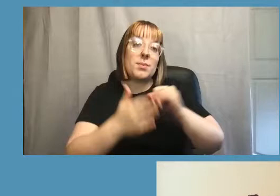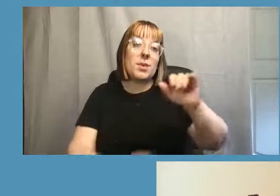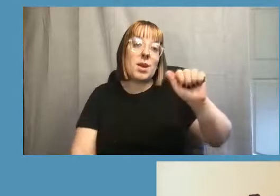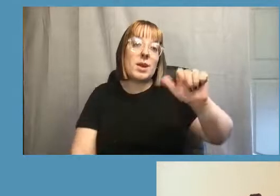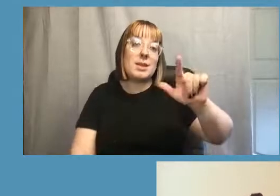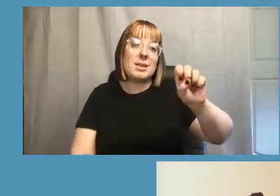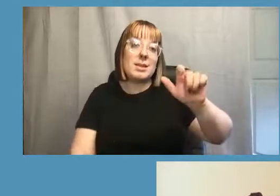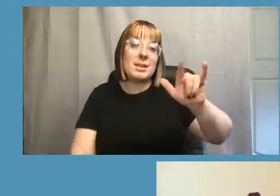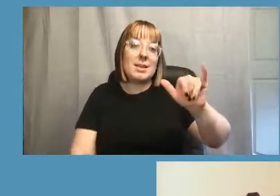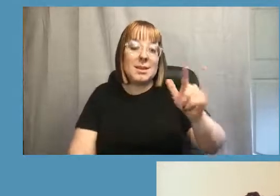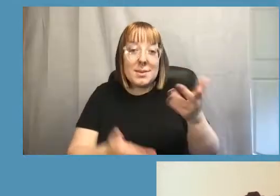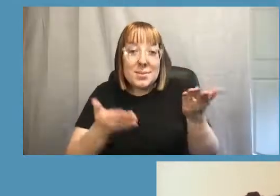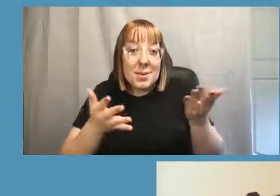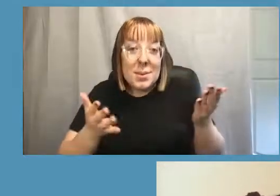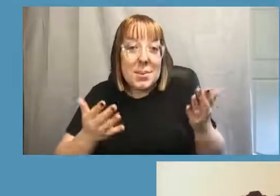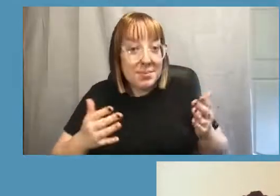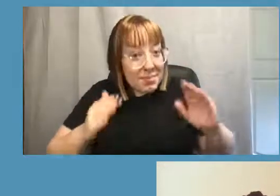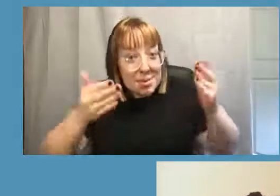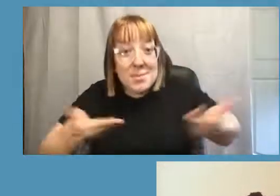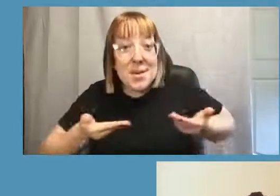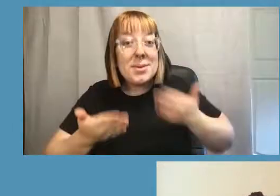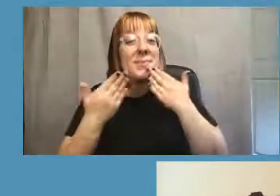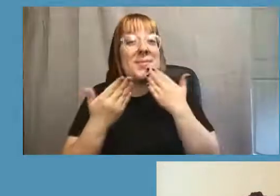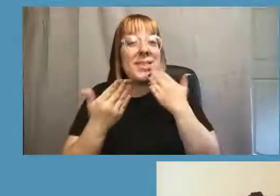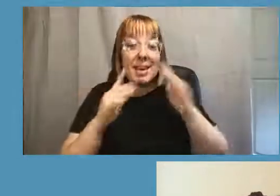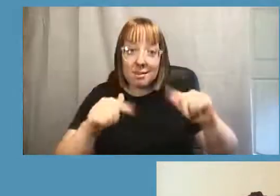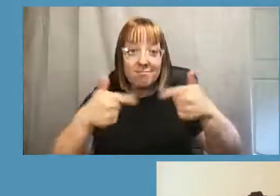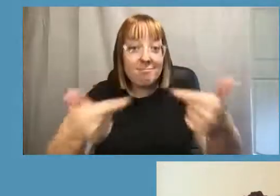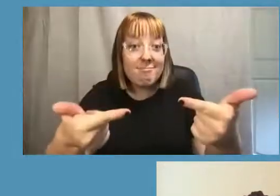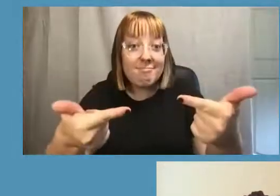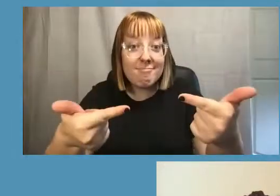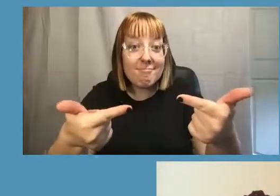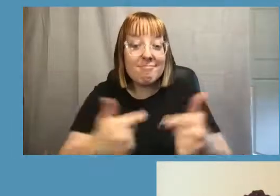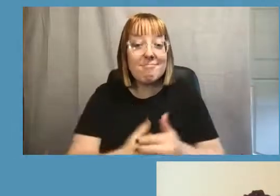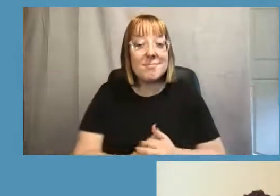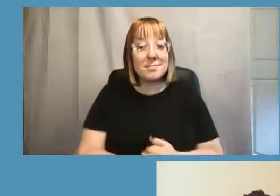Gaskins. Thanks for being here, Dr. Gaskins. I'm gonna hand it off to you.